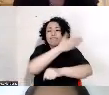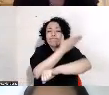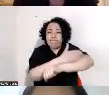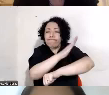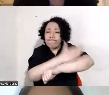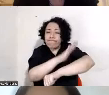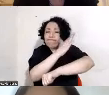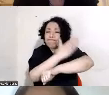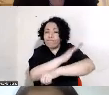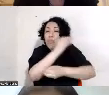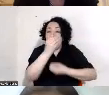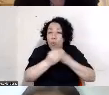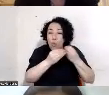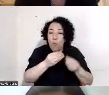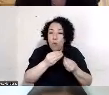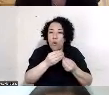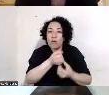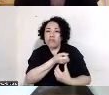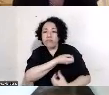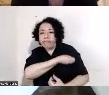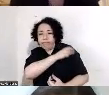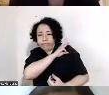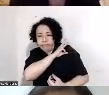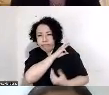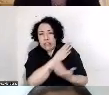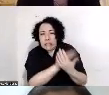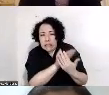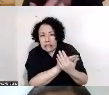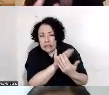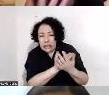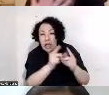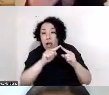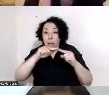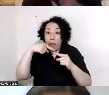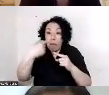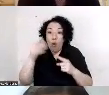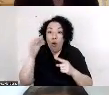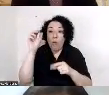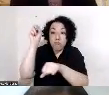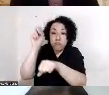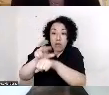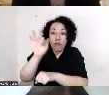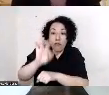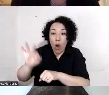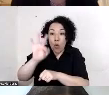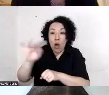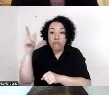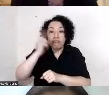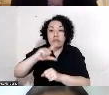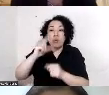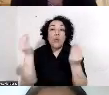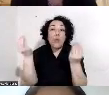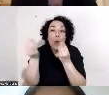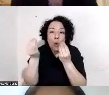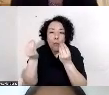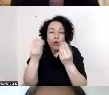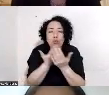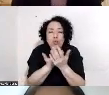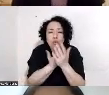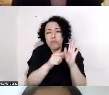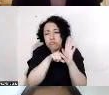nessas faculdades? And they really responded that these 5 things were the most important. They needed to